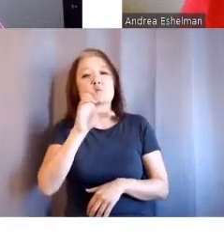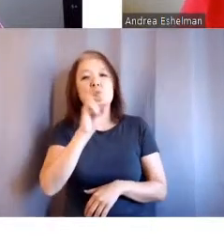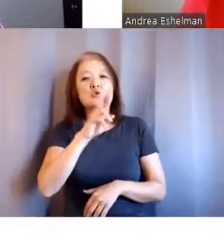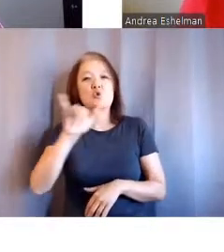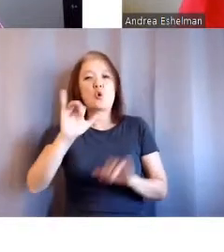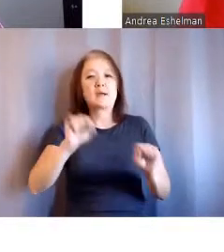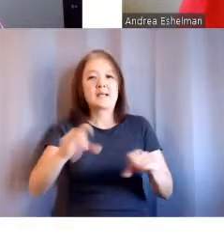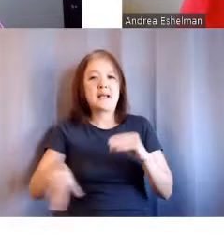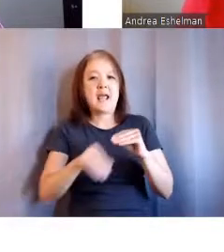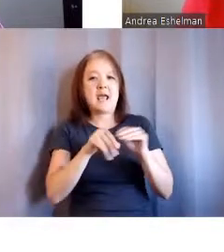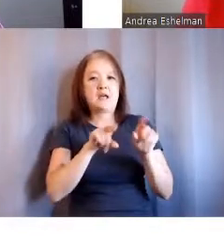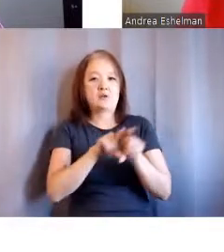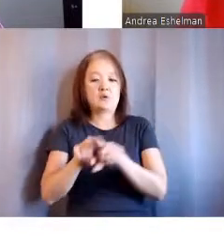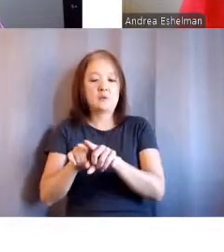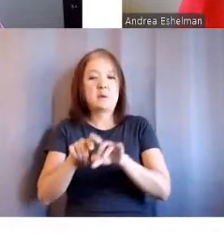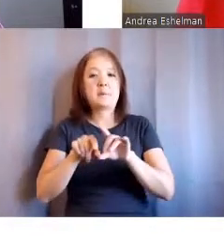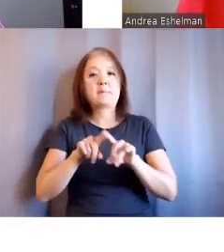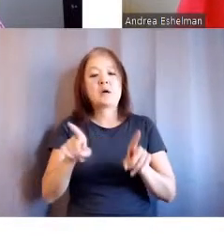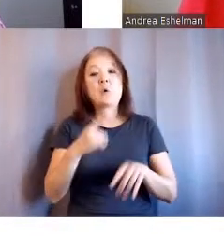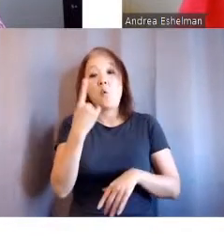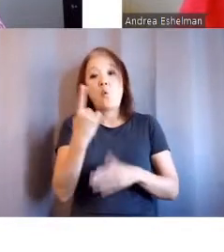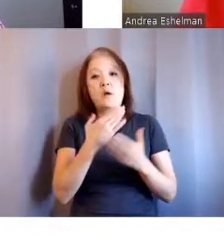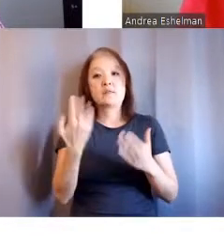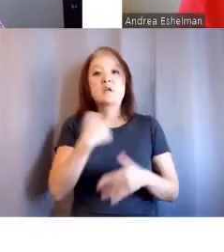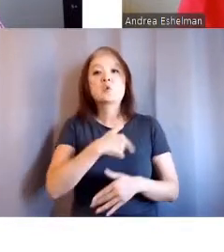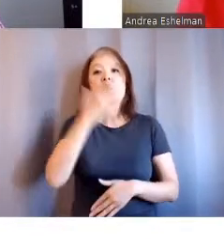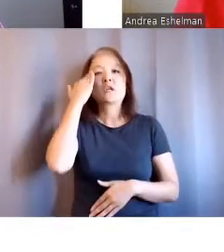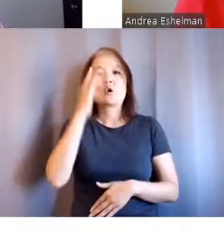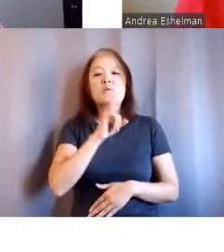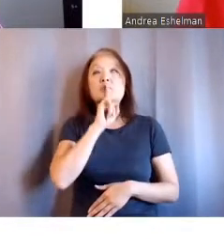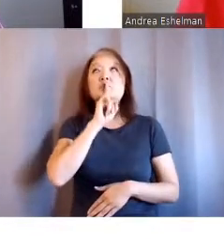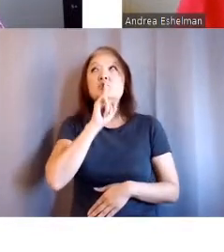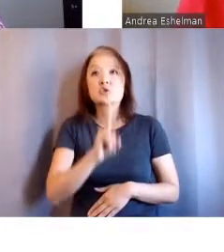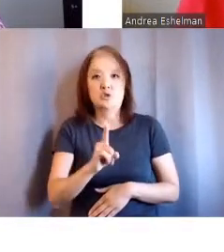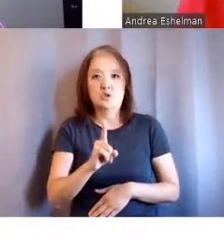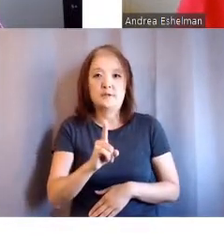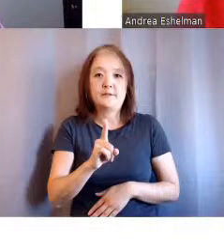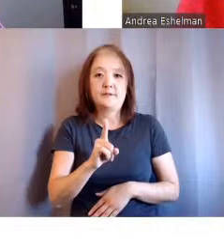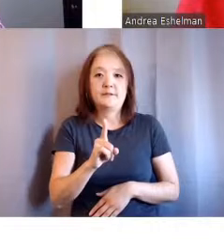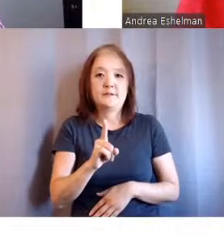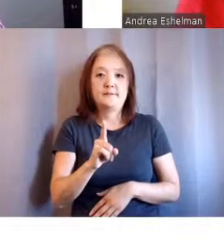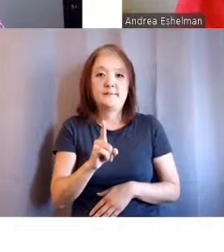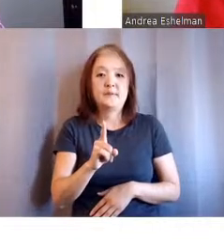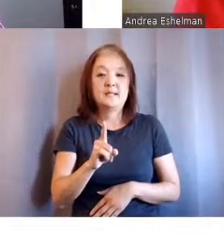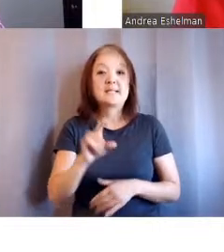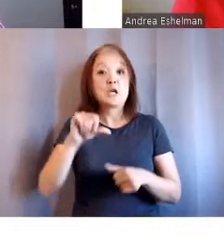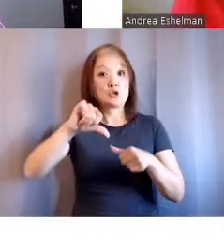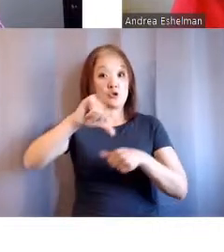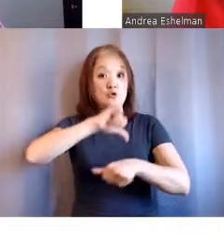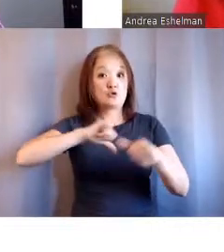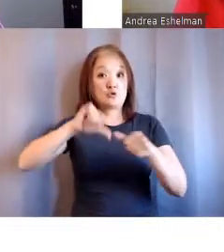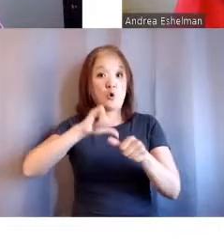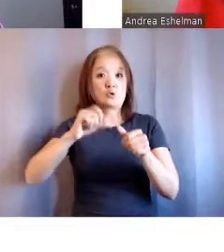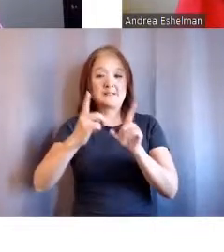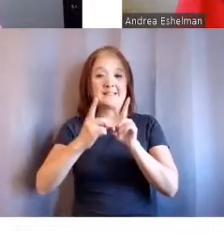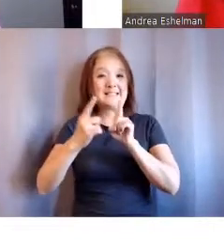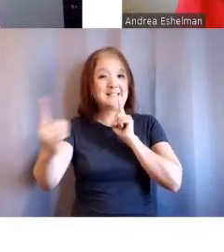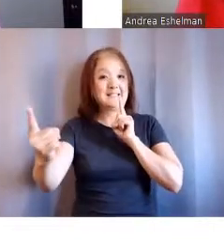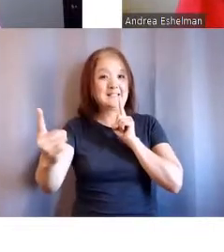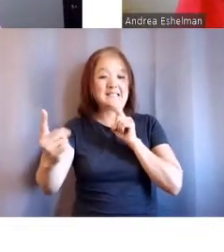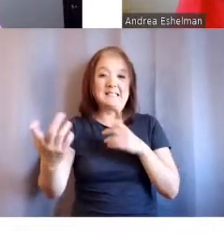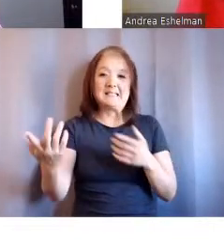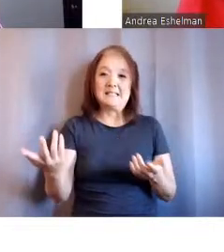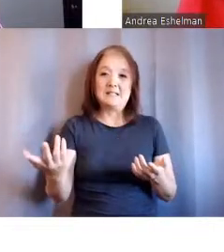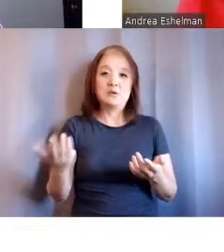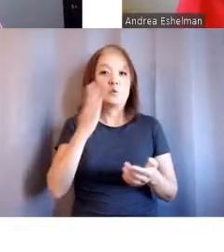the one thing that we know for sure is that social distancing is going to have to be